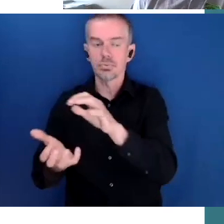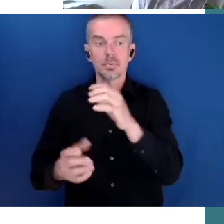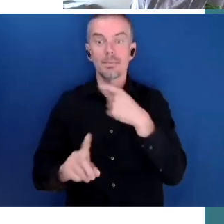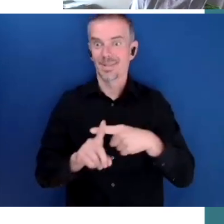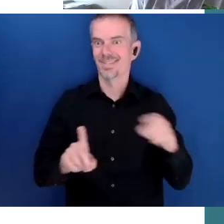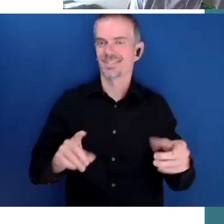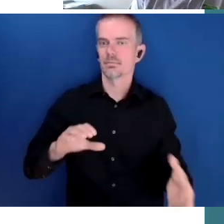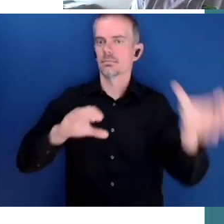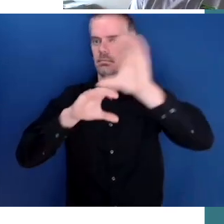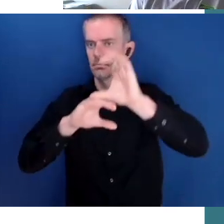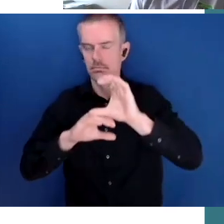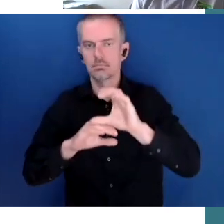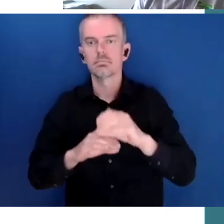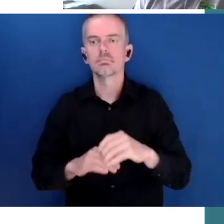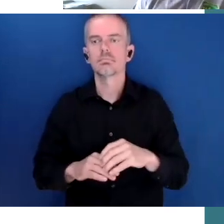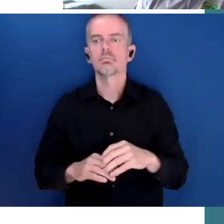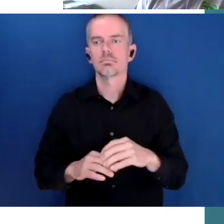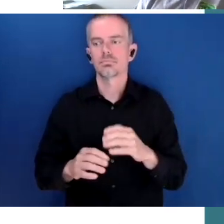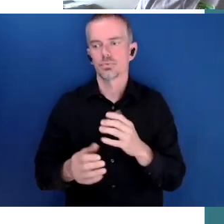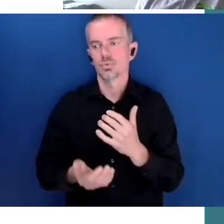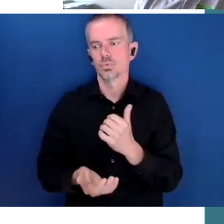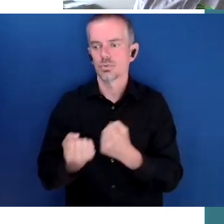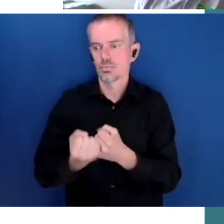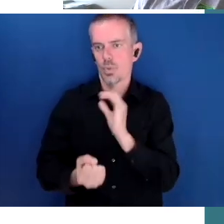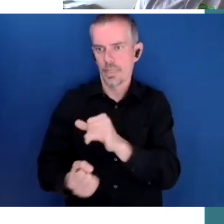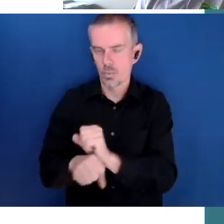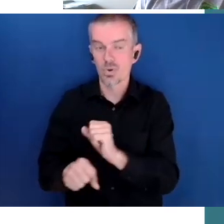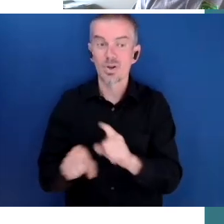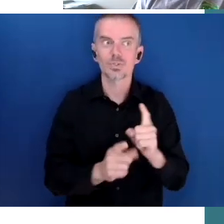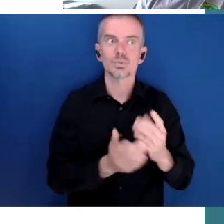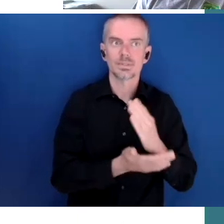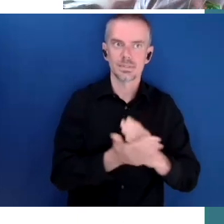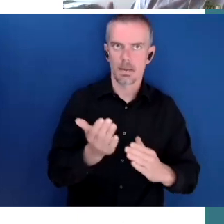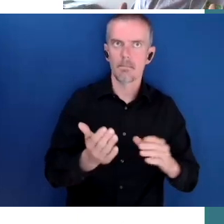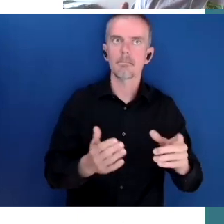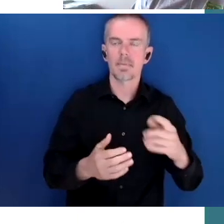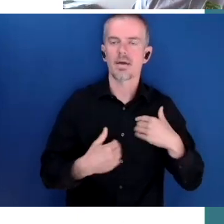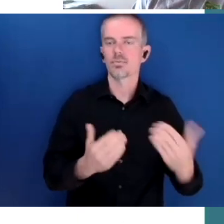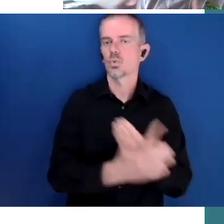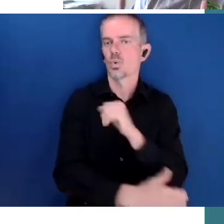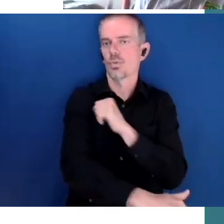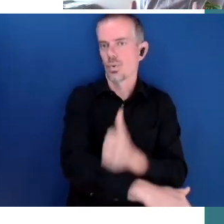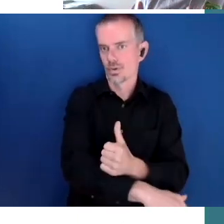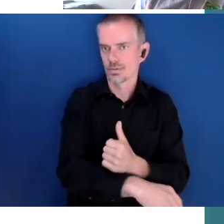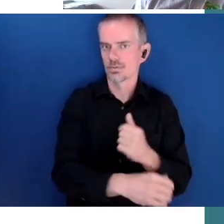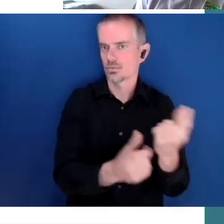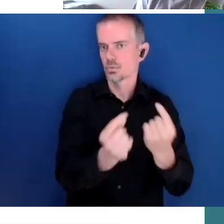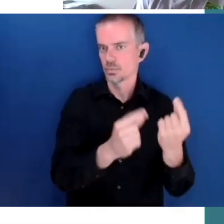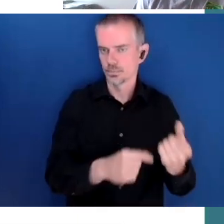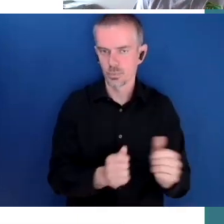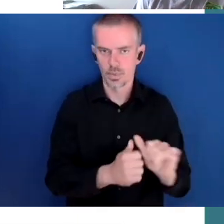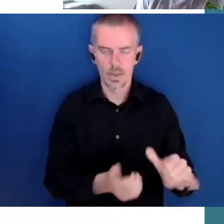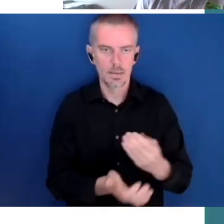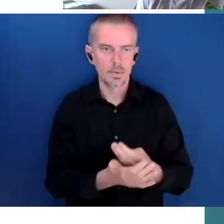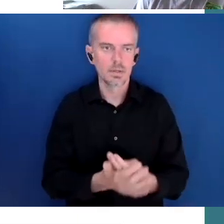cases, establish new authorities or programs. And so that has taken up a lot of